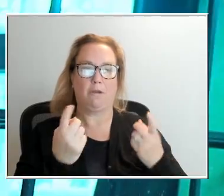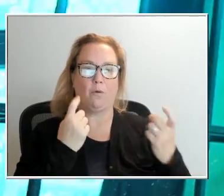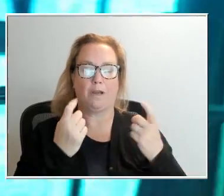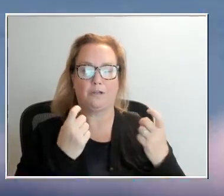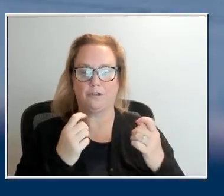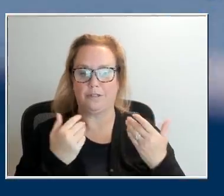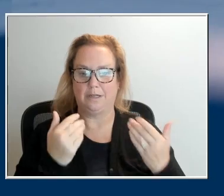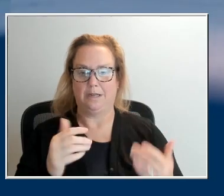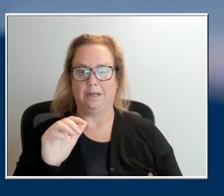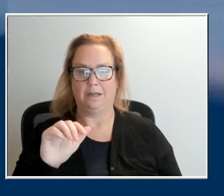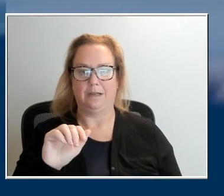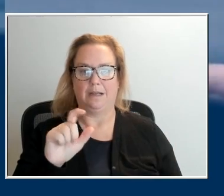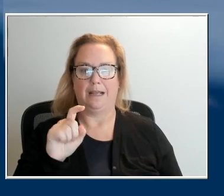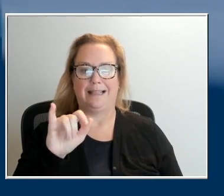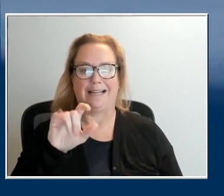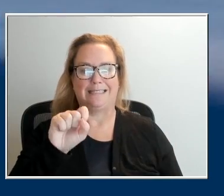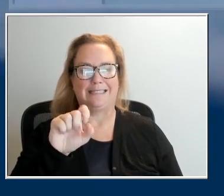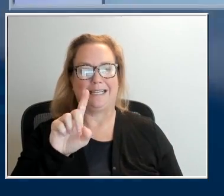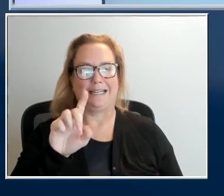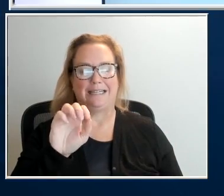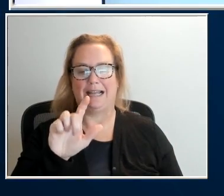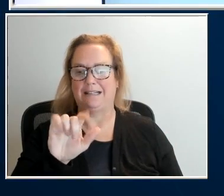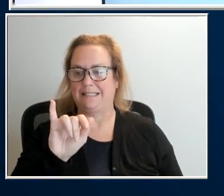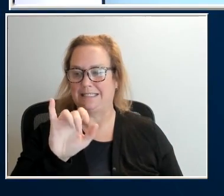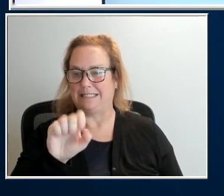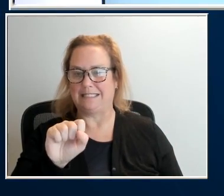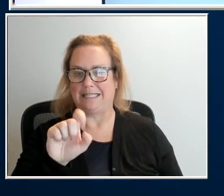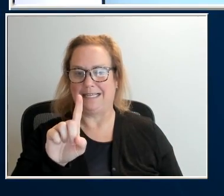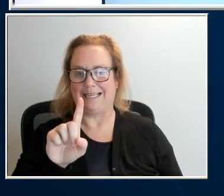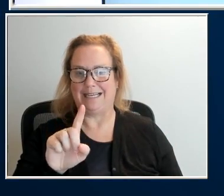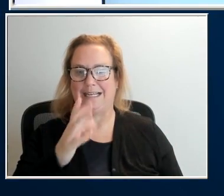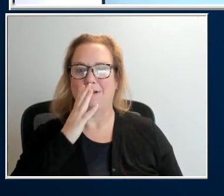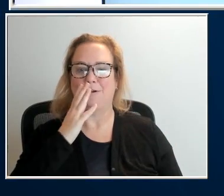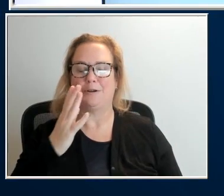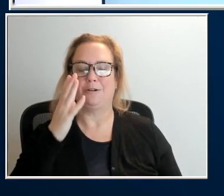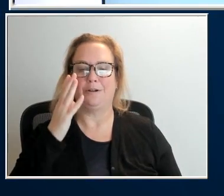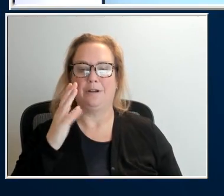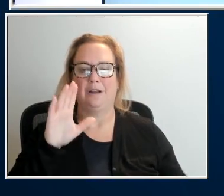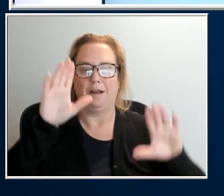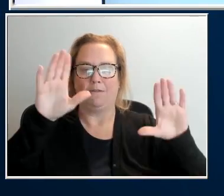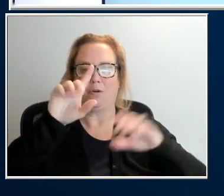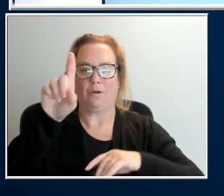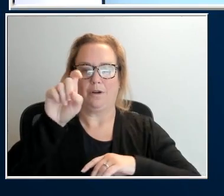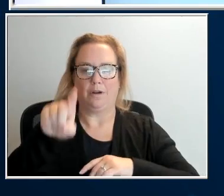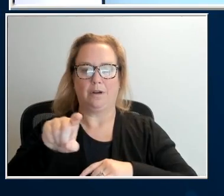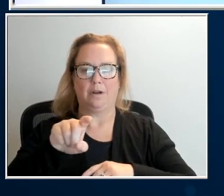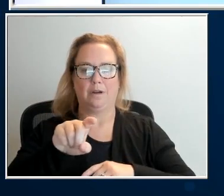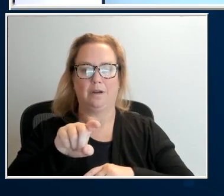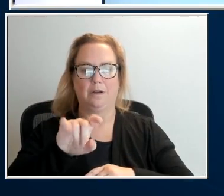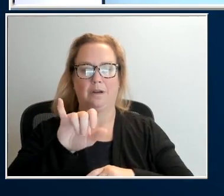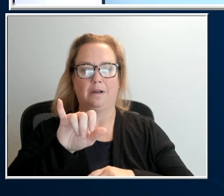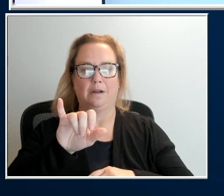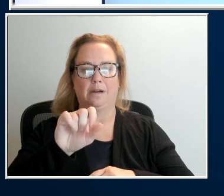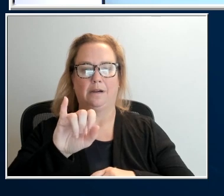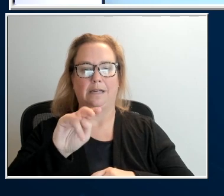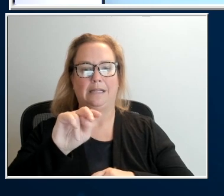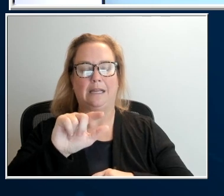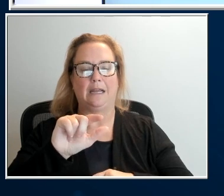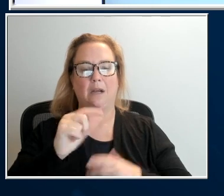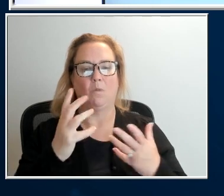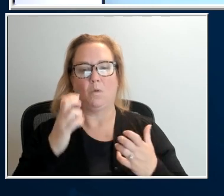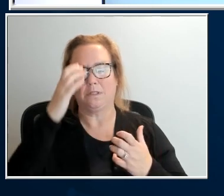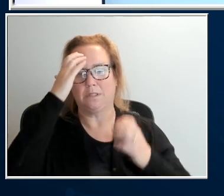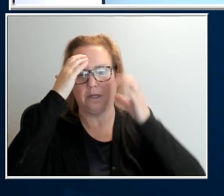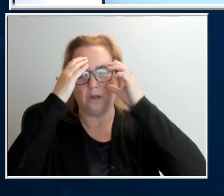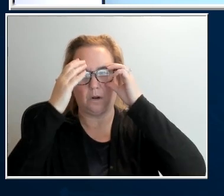Studio B with Alexis Del Cid. Good morning. I have a great question from Yen Liang. Yen wants to know, could